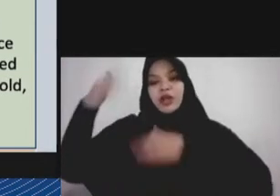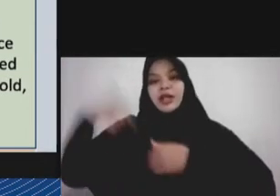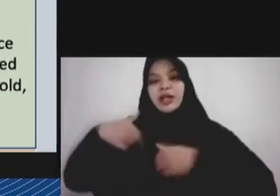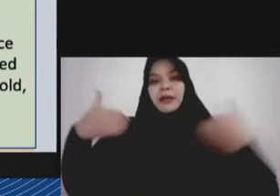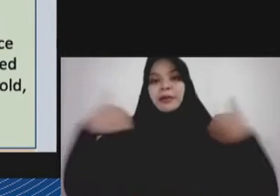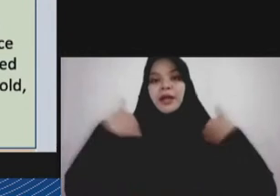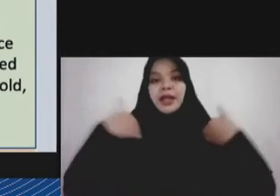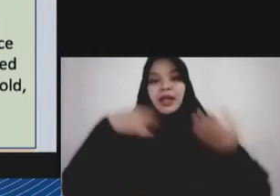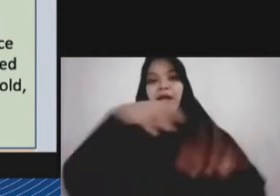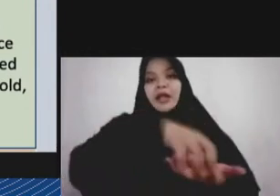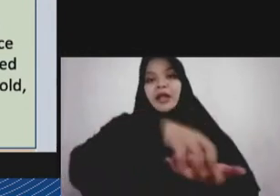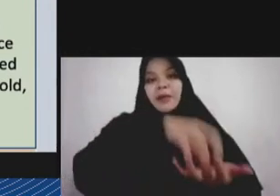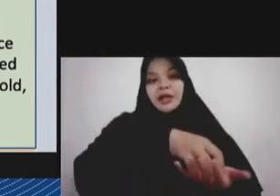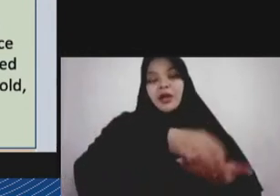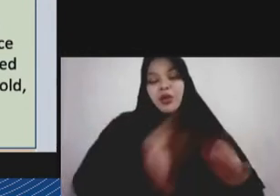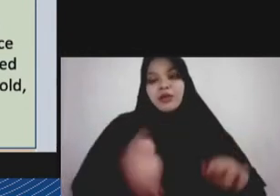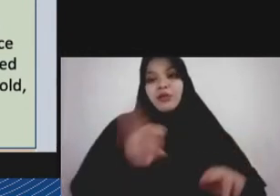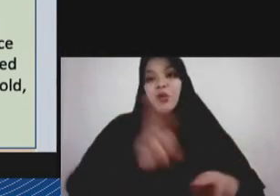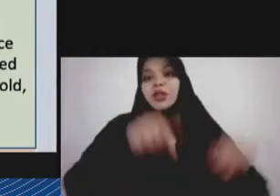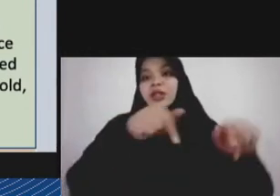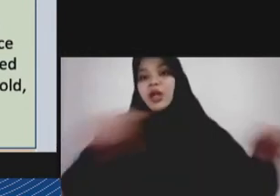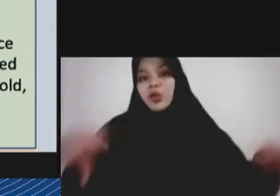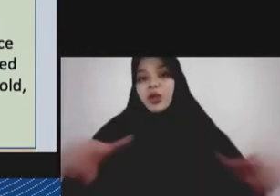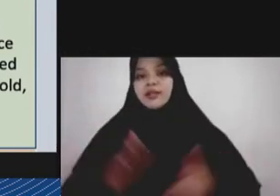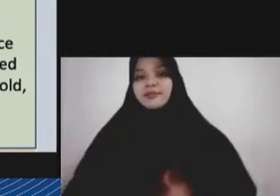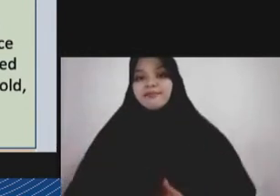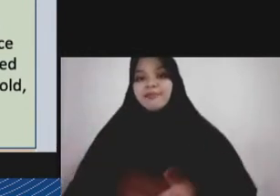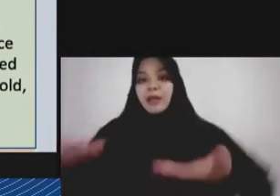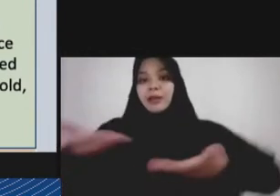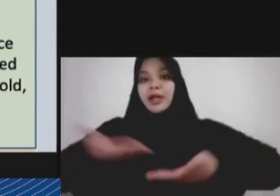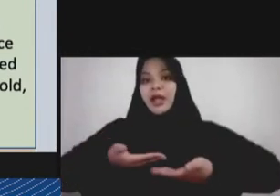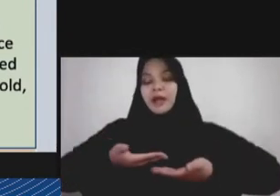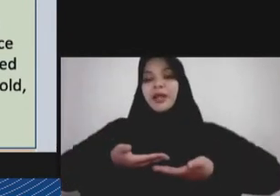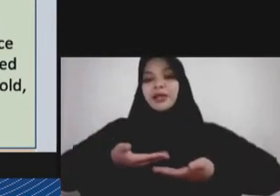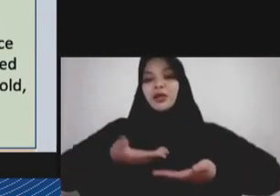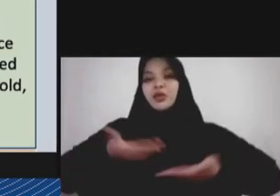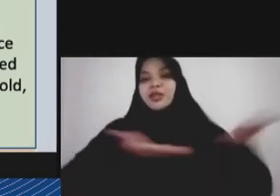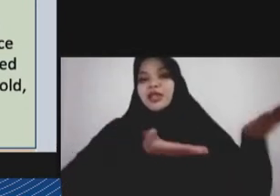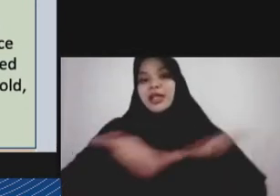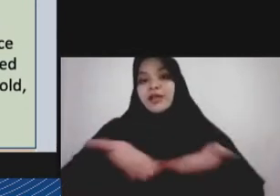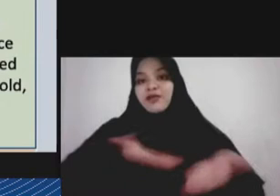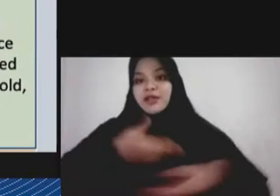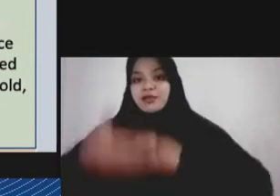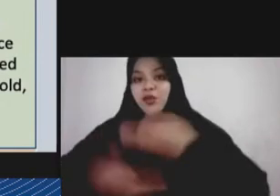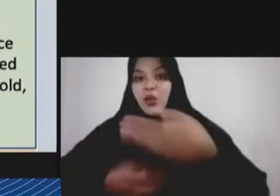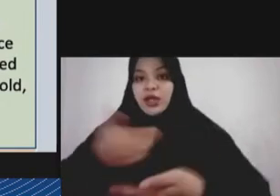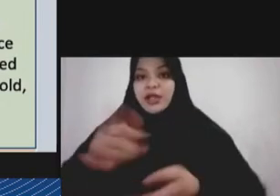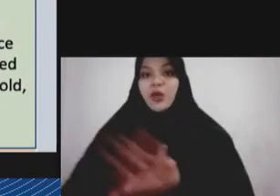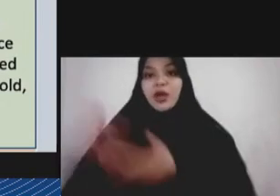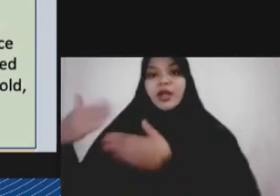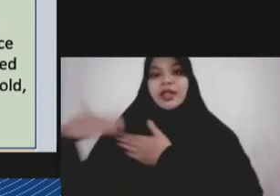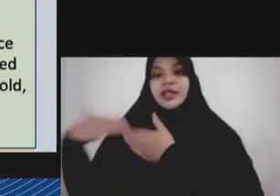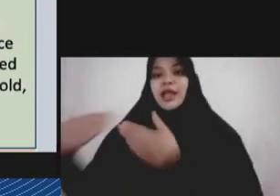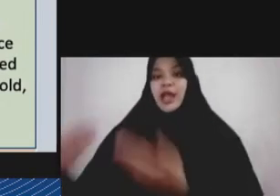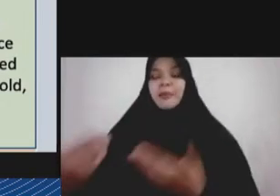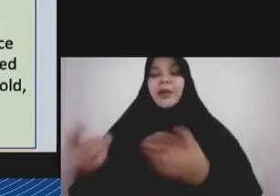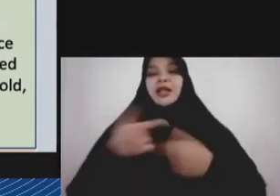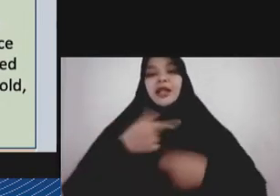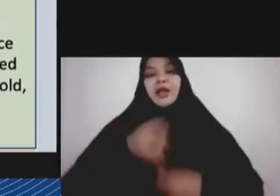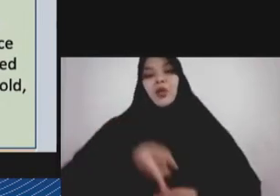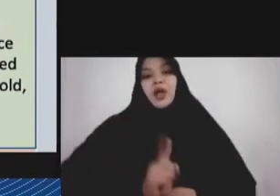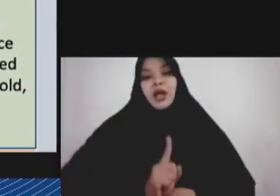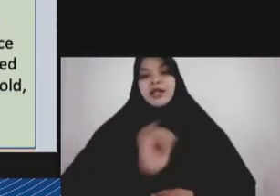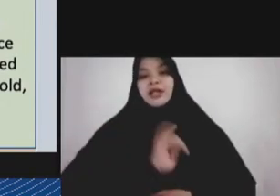for complaints, getting integrated services, getting guaranteed rights, their rights as a wife, as a mother,